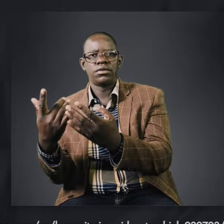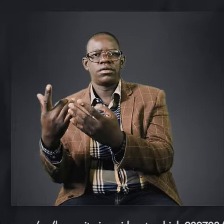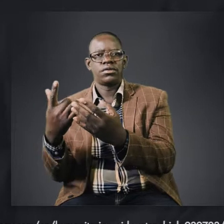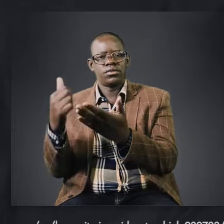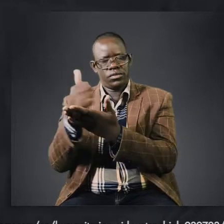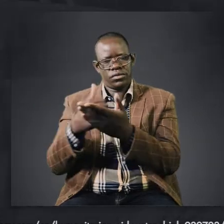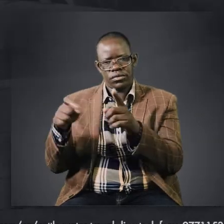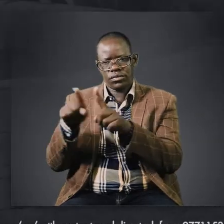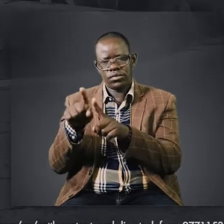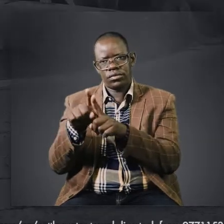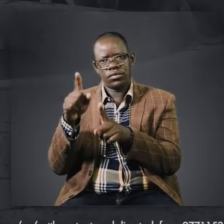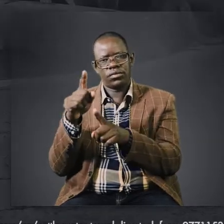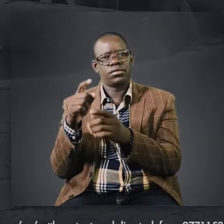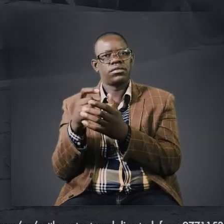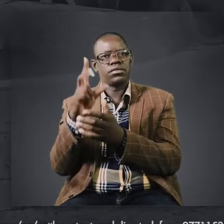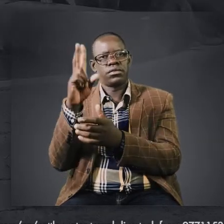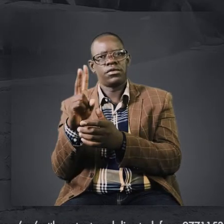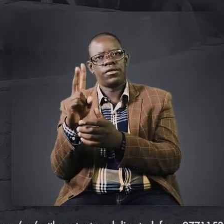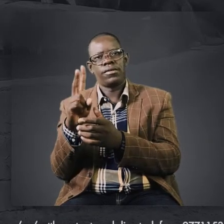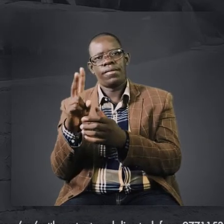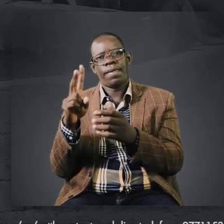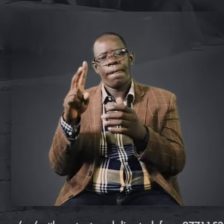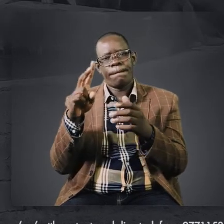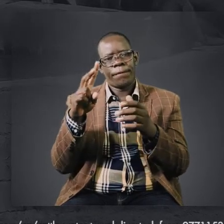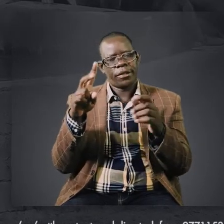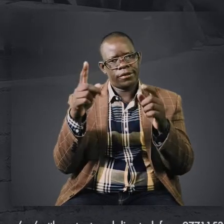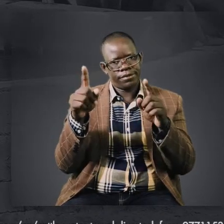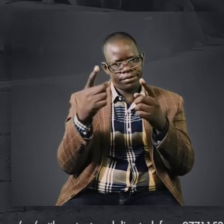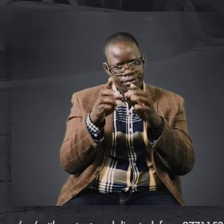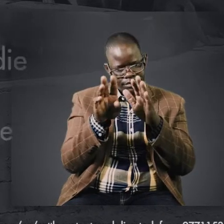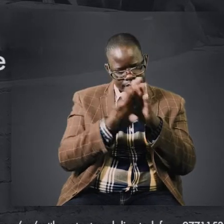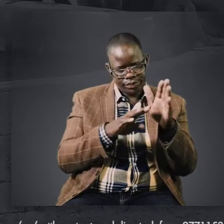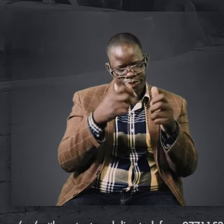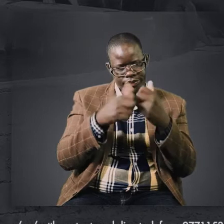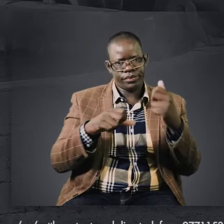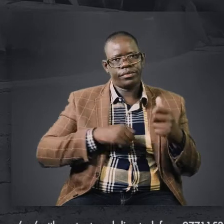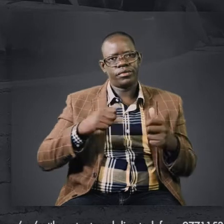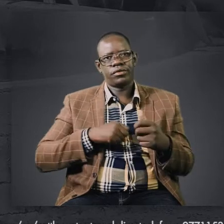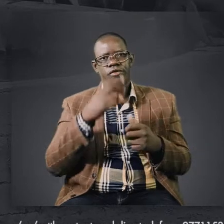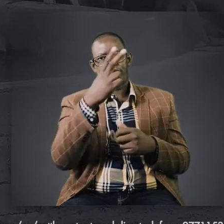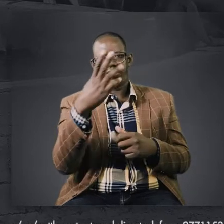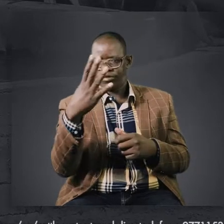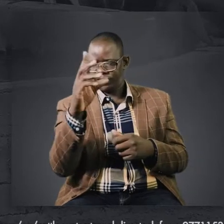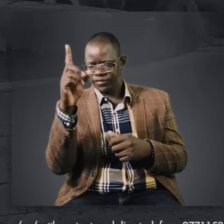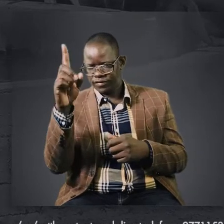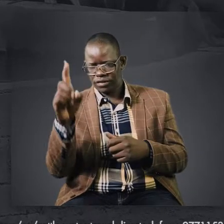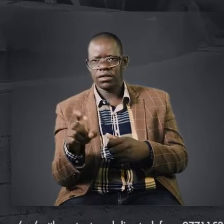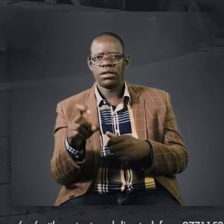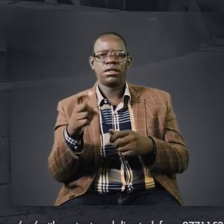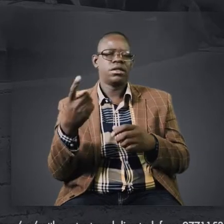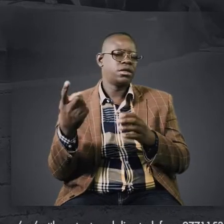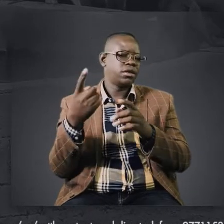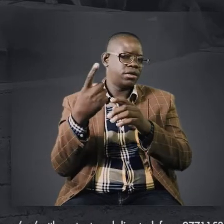for humans to drink. If it is not clean, it can cause diseases. Some 25,000 individuals in the world die